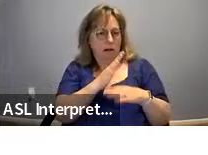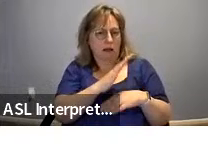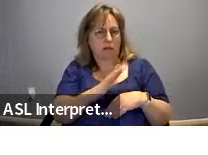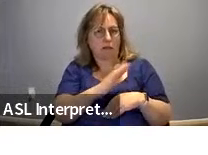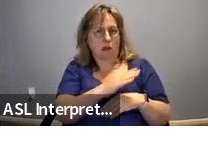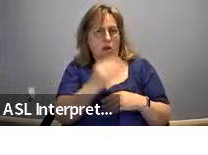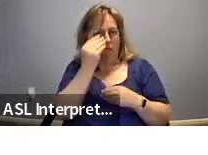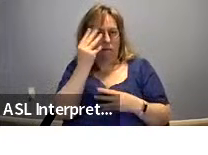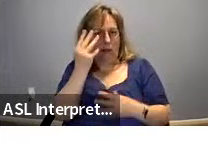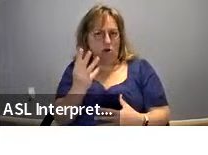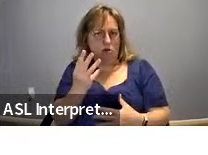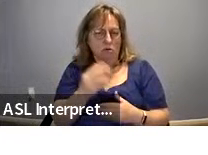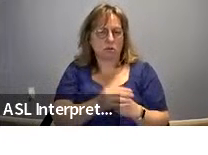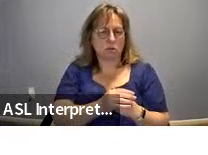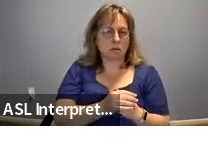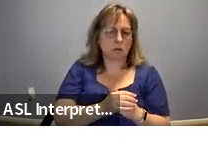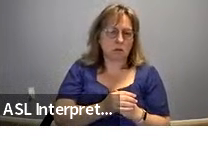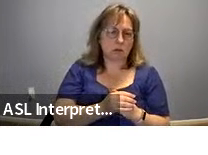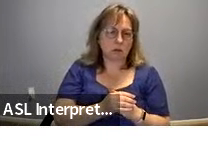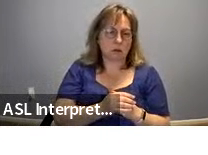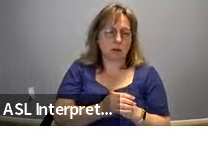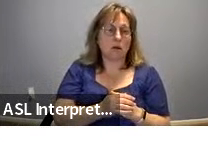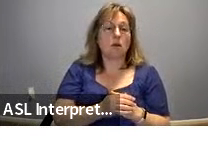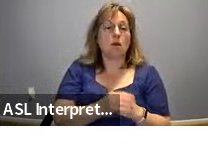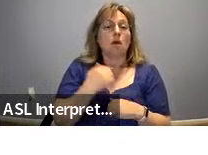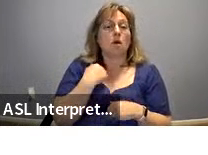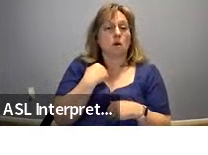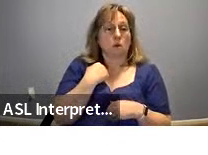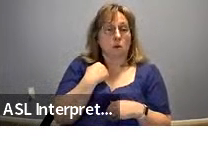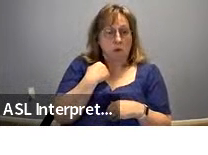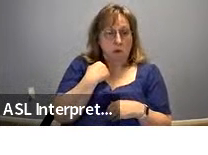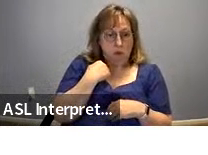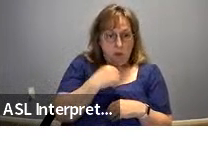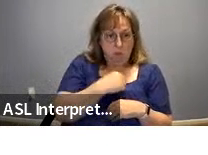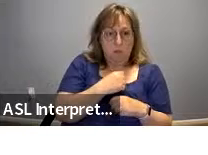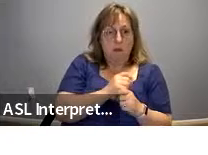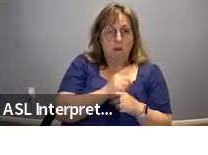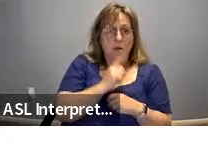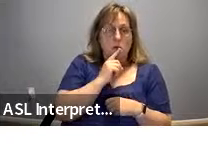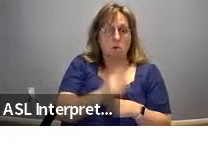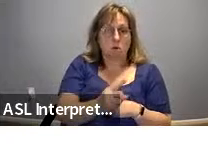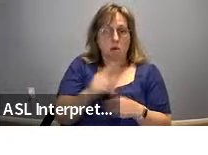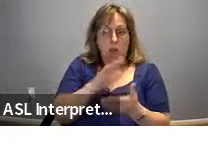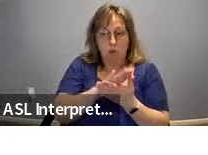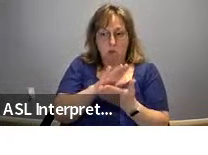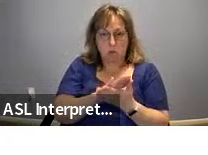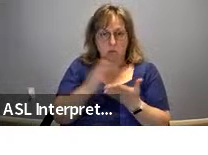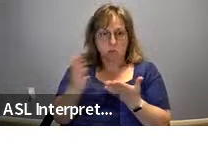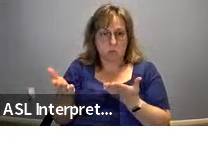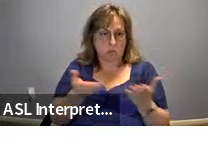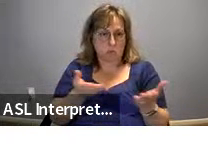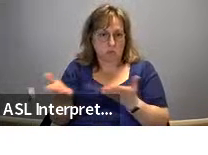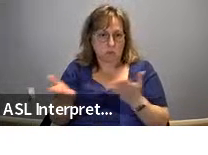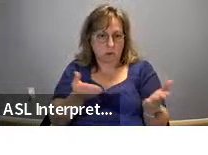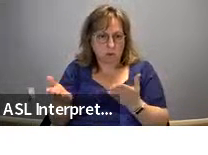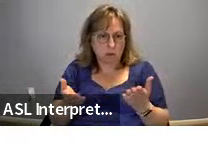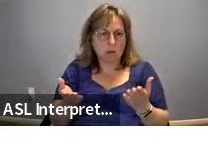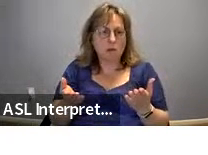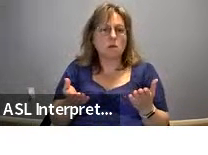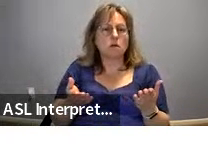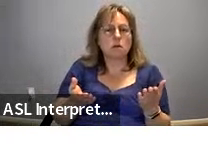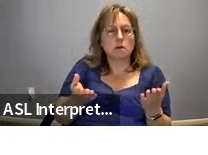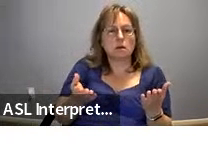information. We also ensure that school service providers, these include our online digital tools and